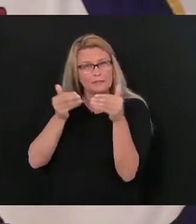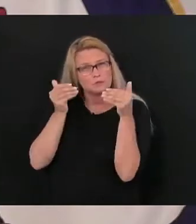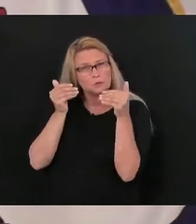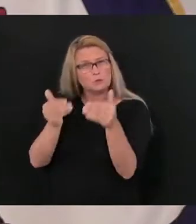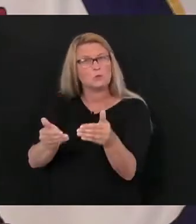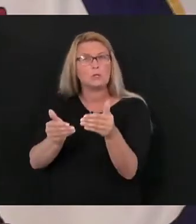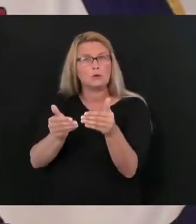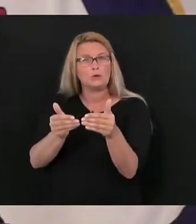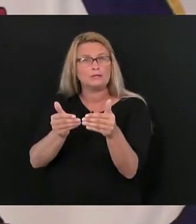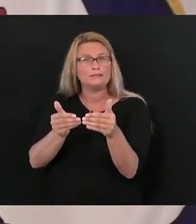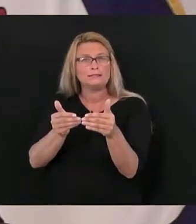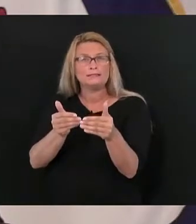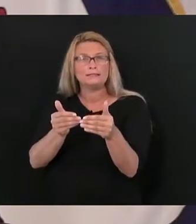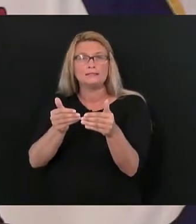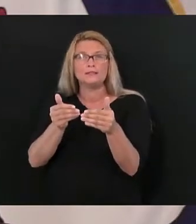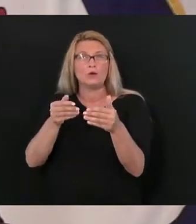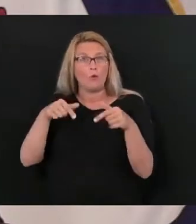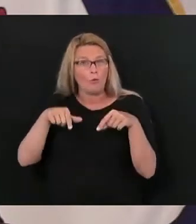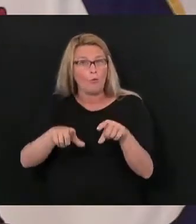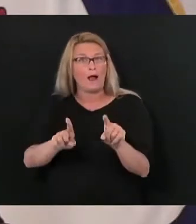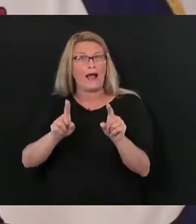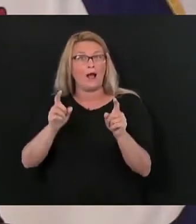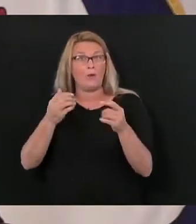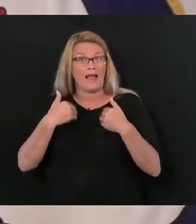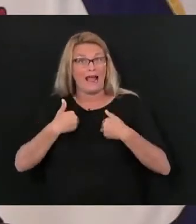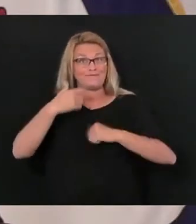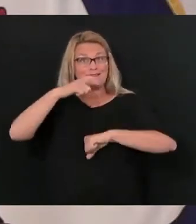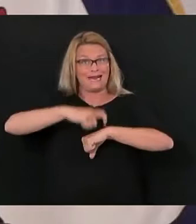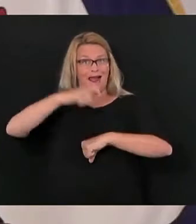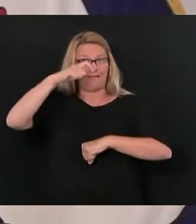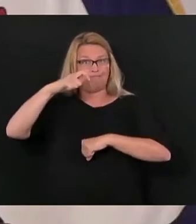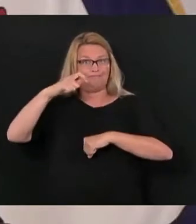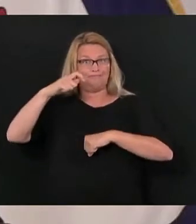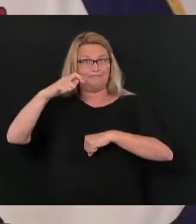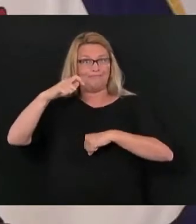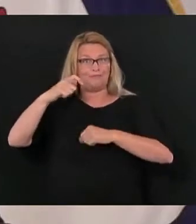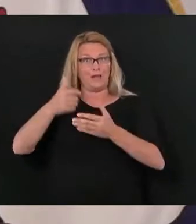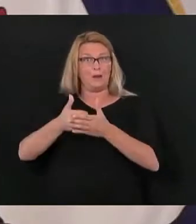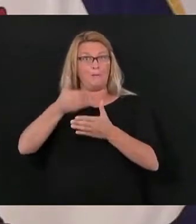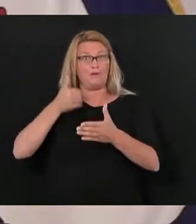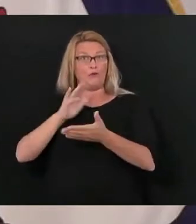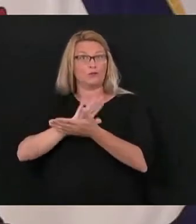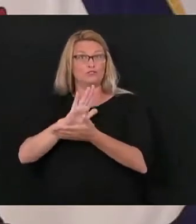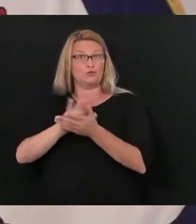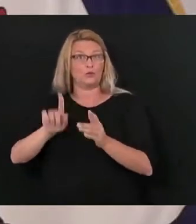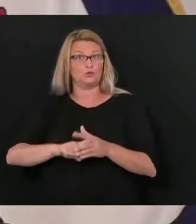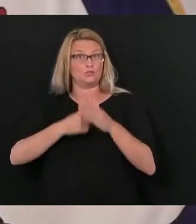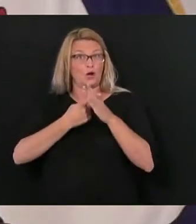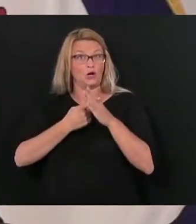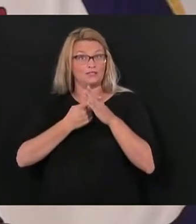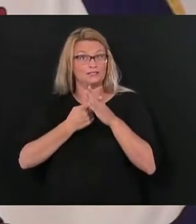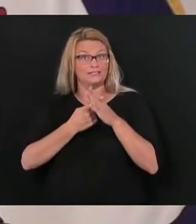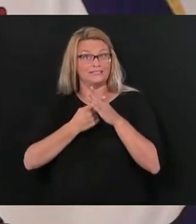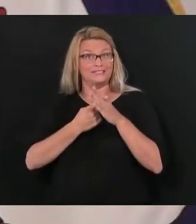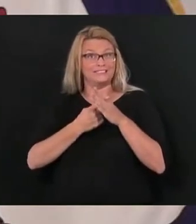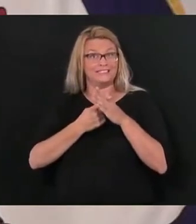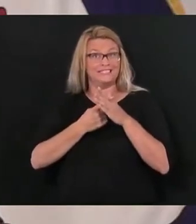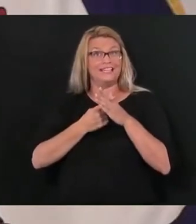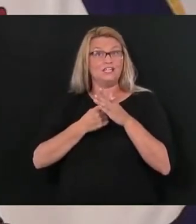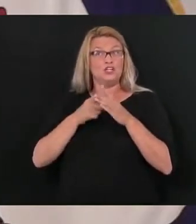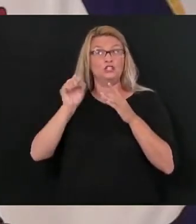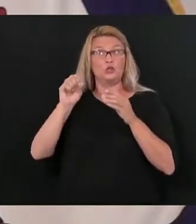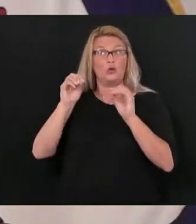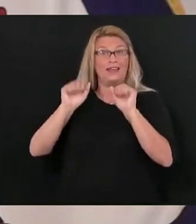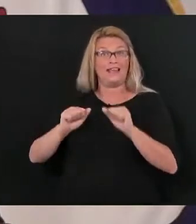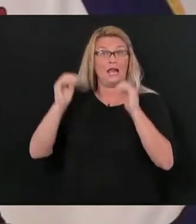possibly could while we still have time before school starts to get them moved down